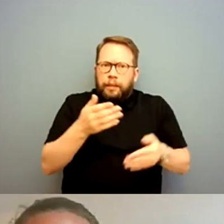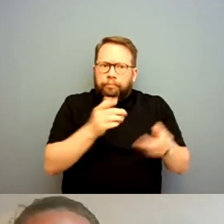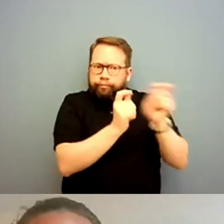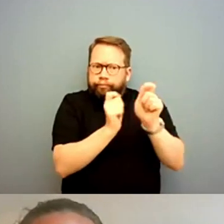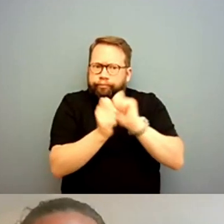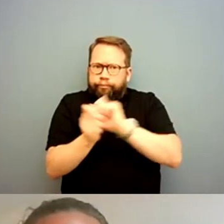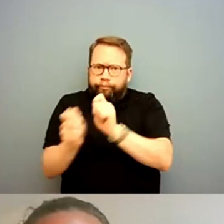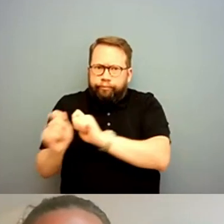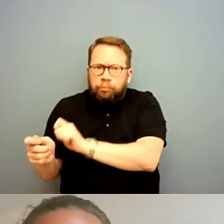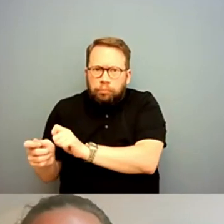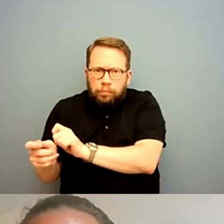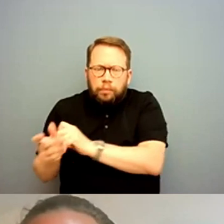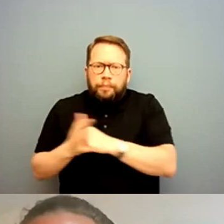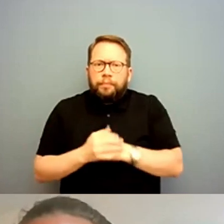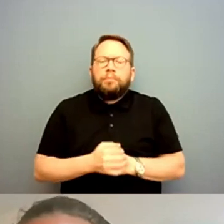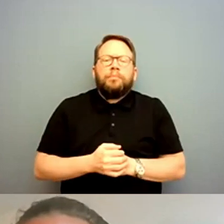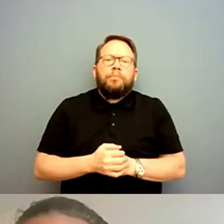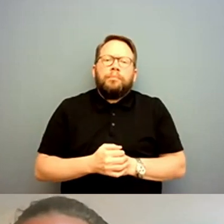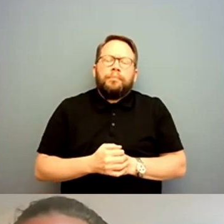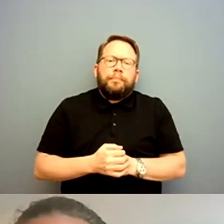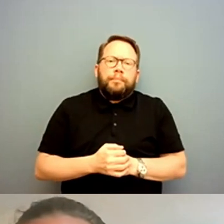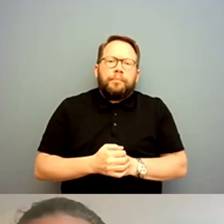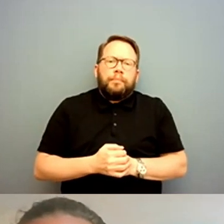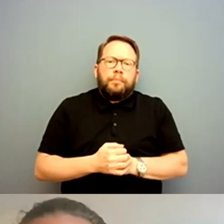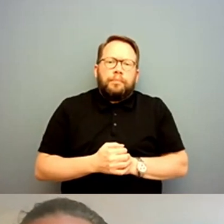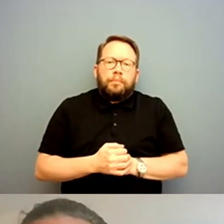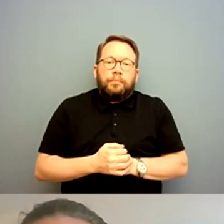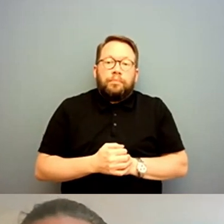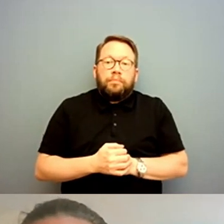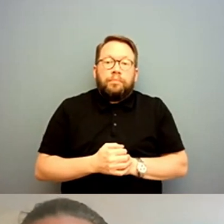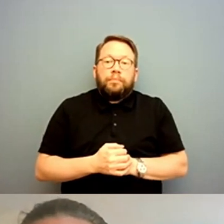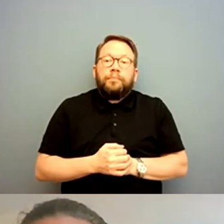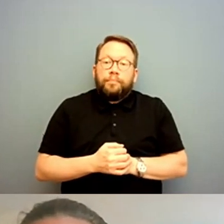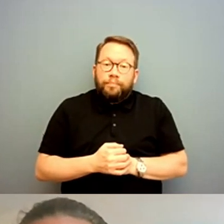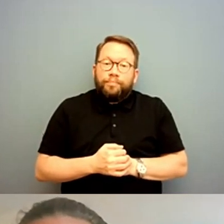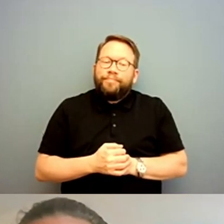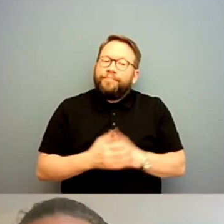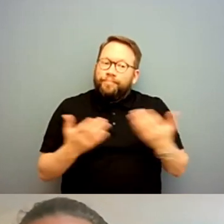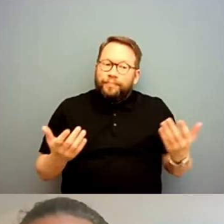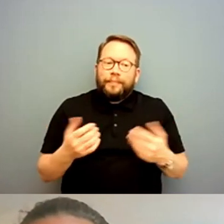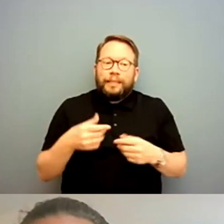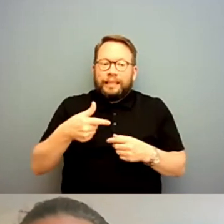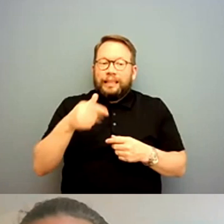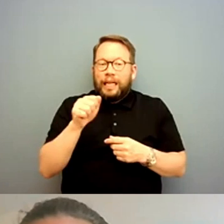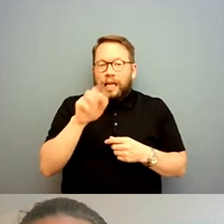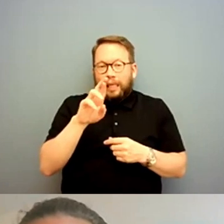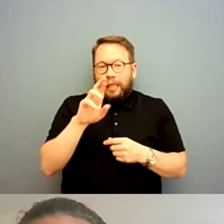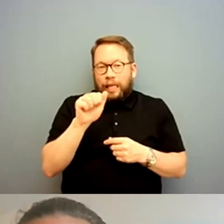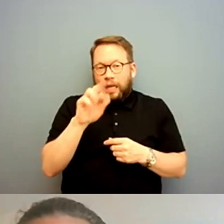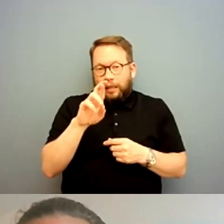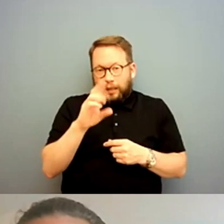Thanks very much for the question. It's very important. Colleagues may not be aware that for the last 10 years or